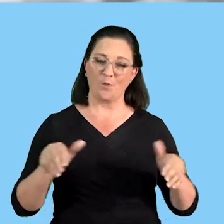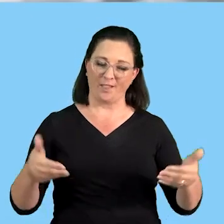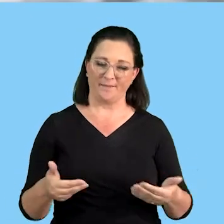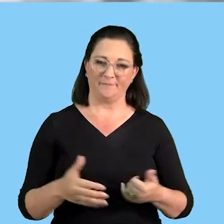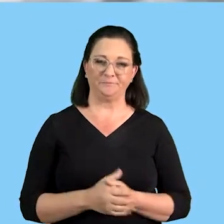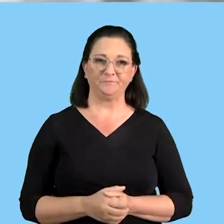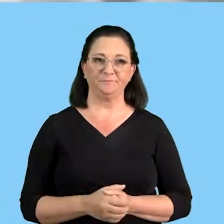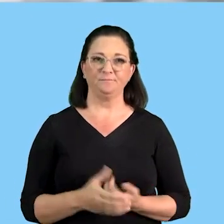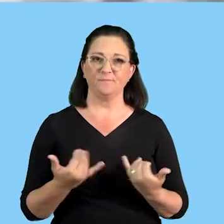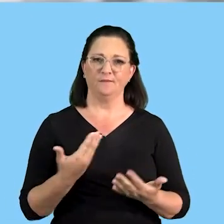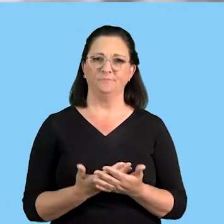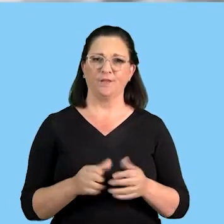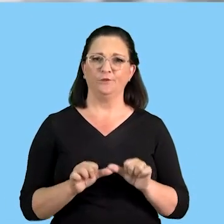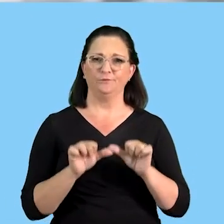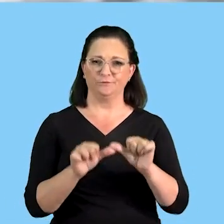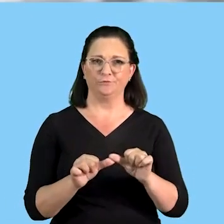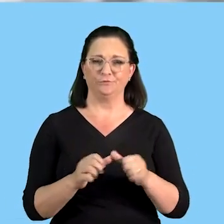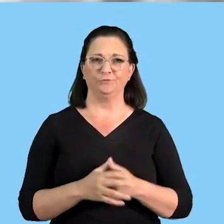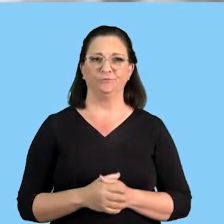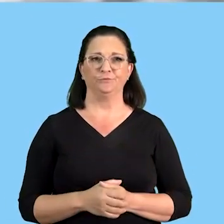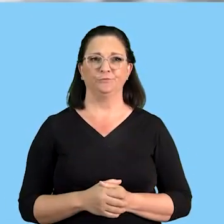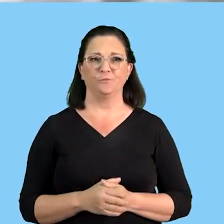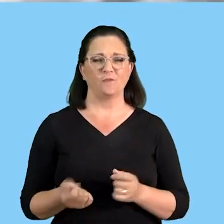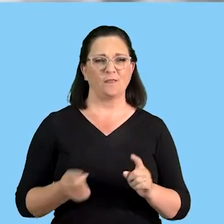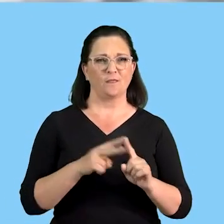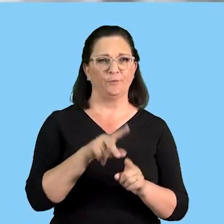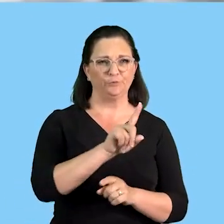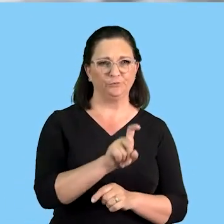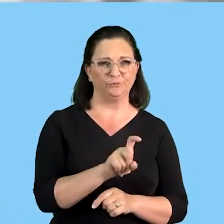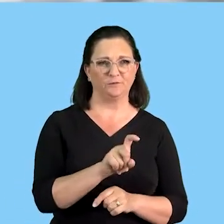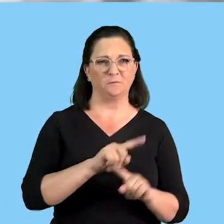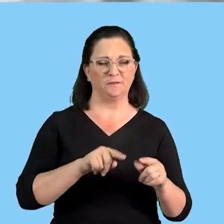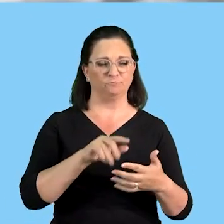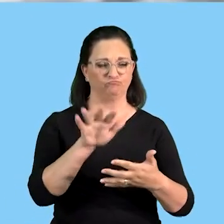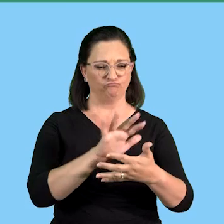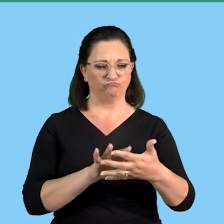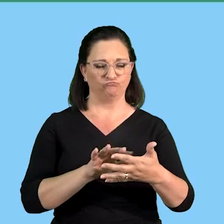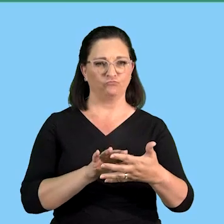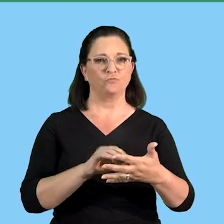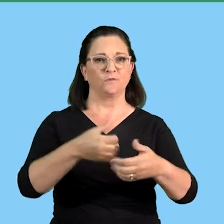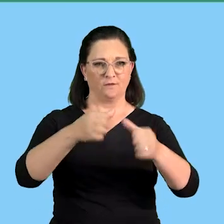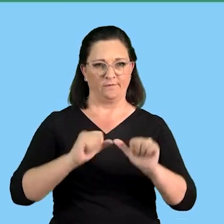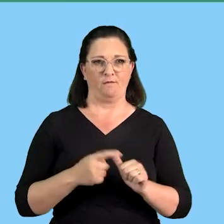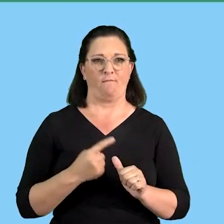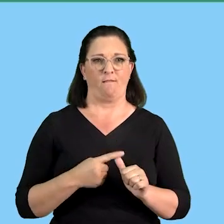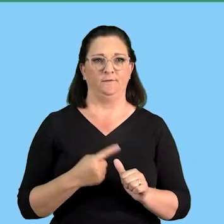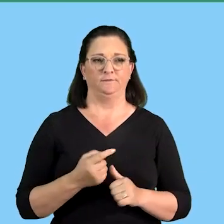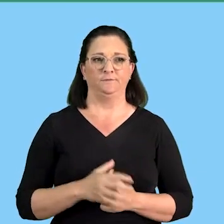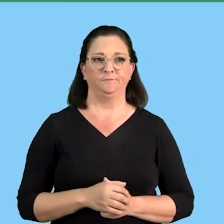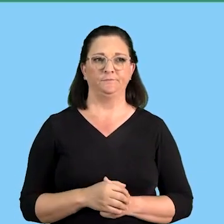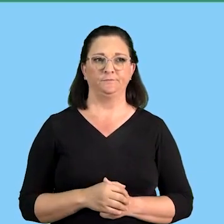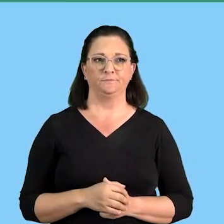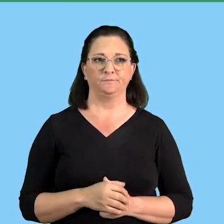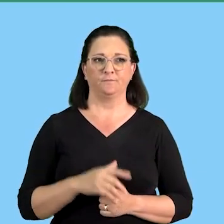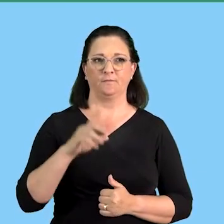Welcome back. Now we continue with another application question. Read the scenario below and answer questions that follow. We